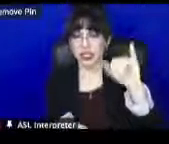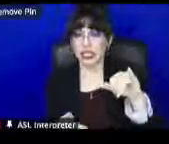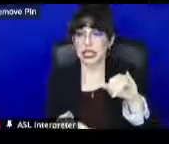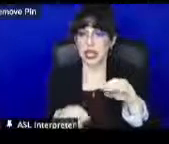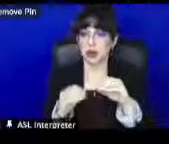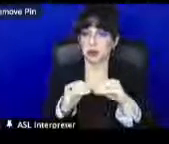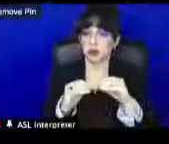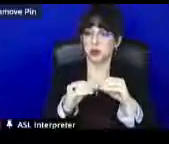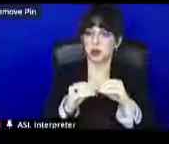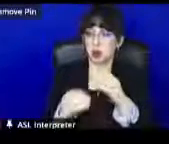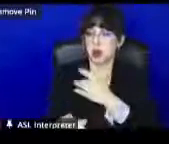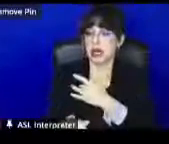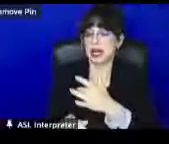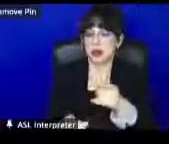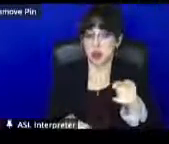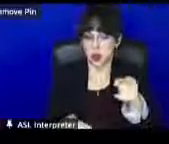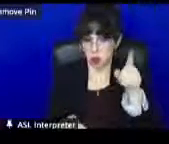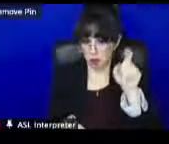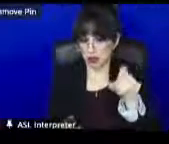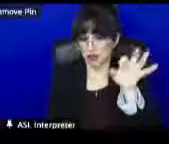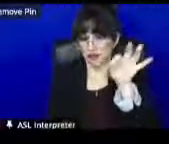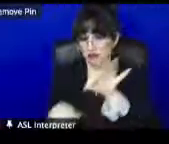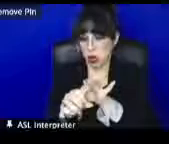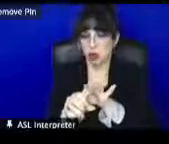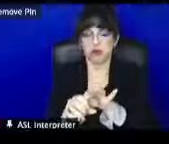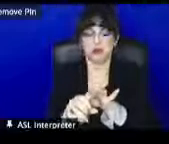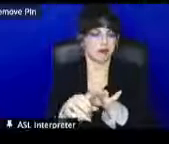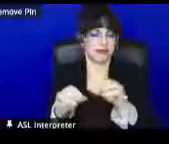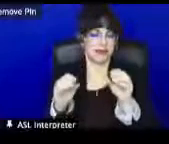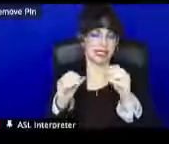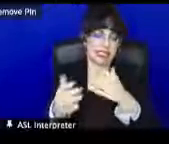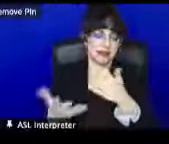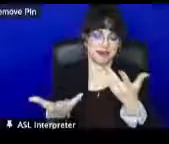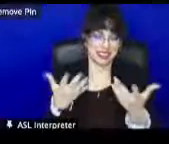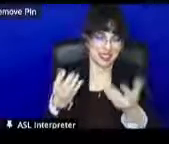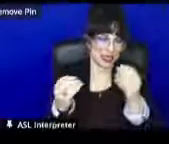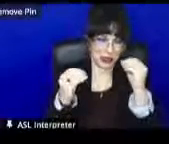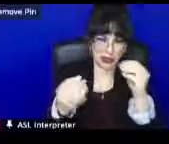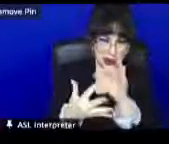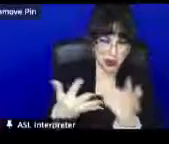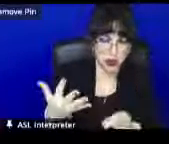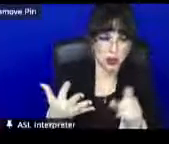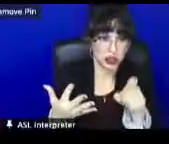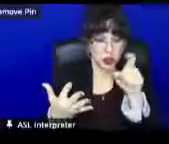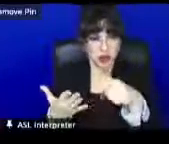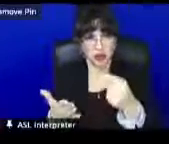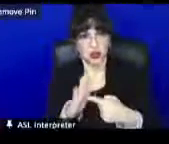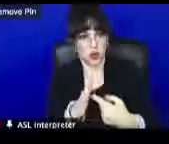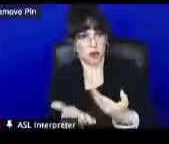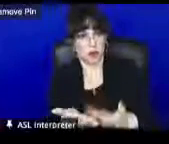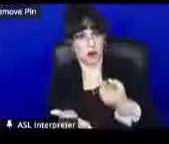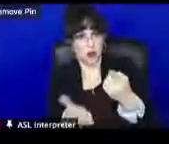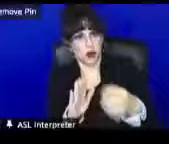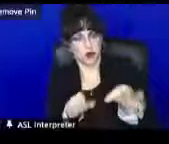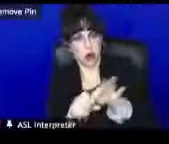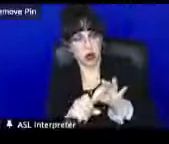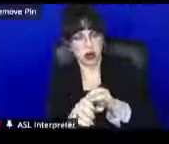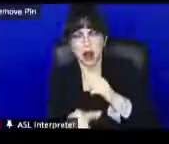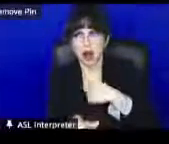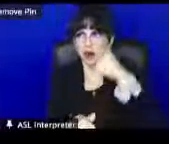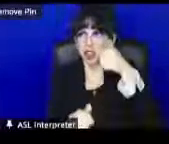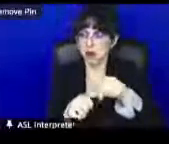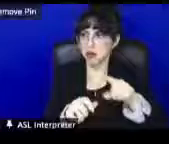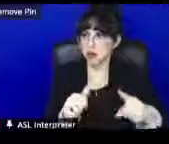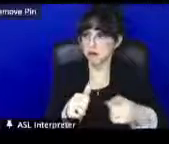compulsory to vote. You don't get a choice. And so you have to show that you voted. And so I remember the first